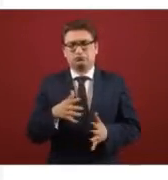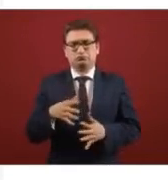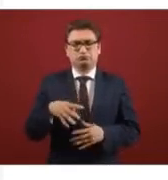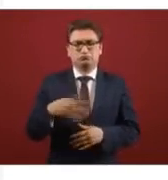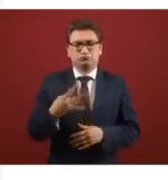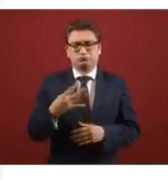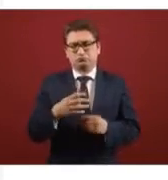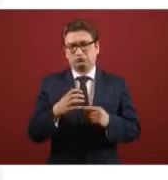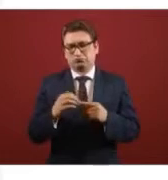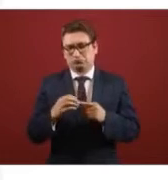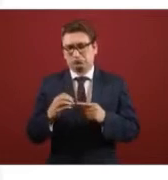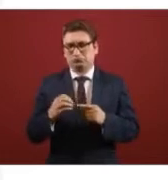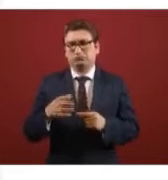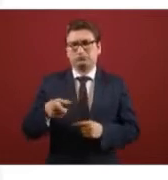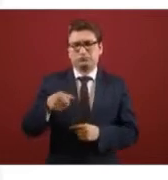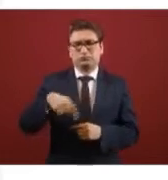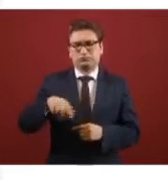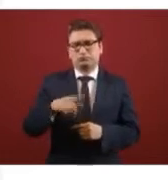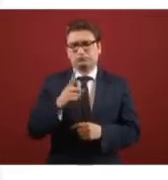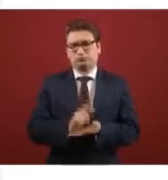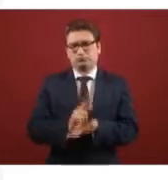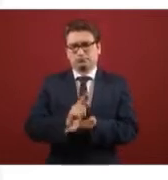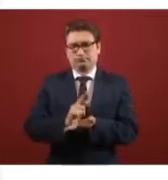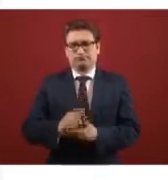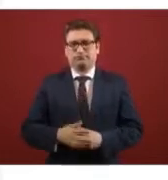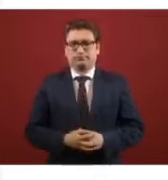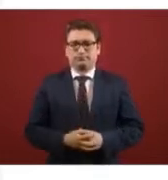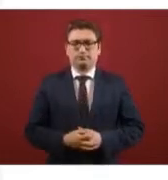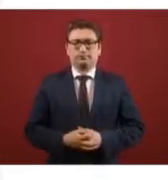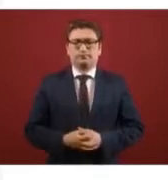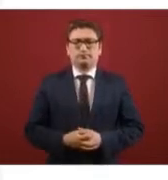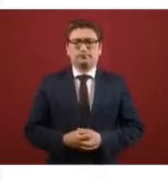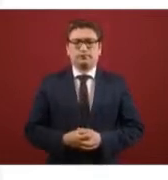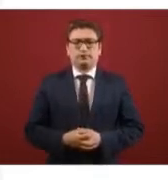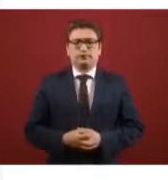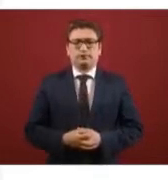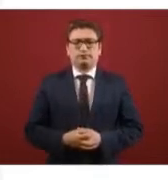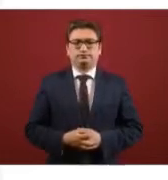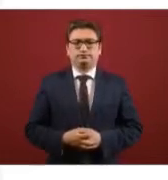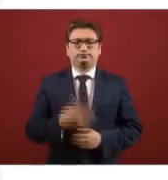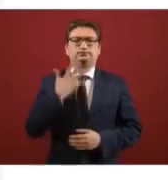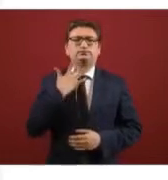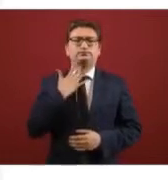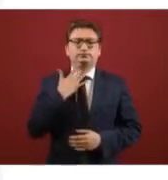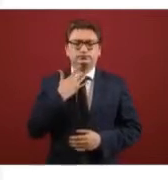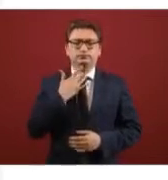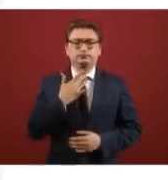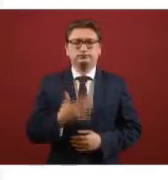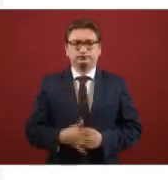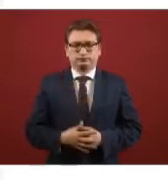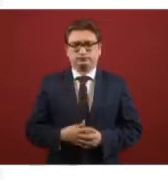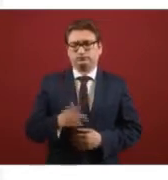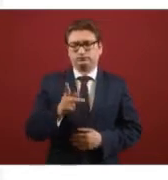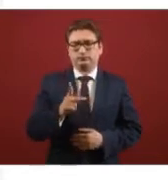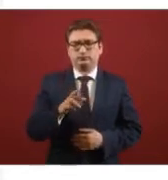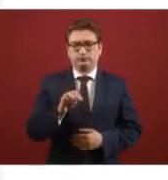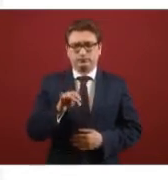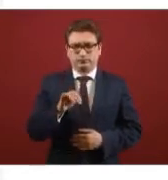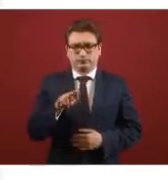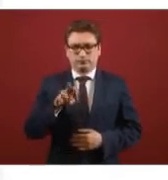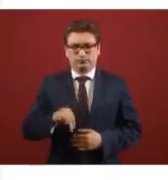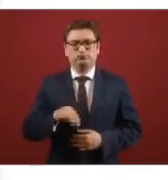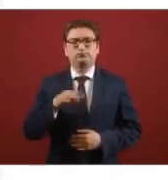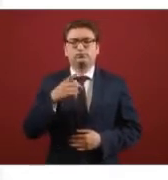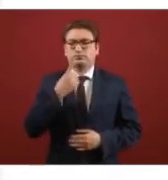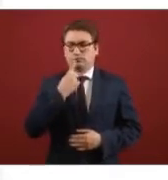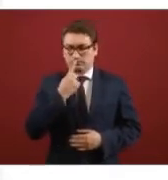14 $1. centavos Oh, that's por pretty litro. cool. La gasolina, el combustible premium, Premium encontramos el